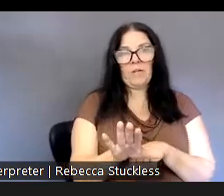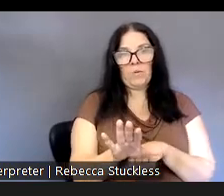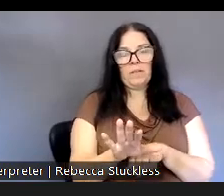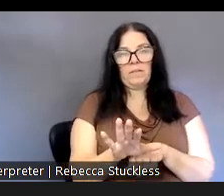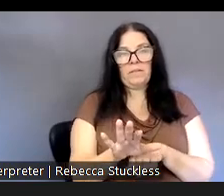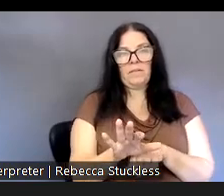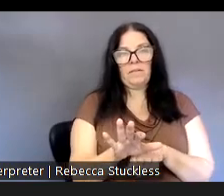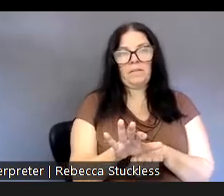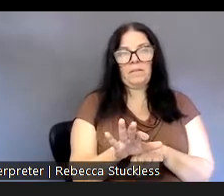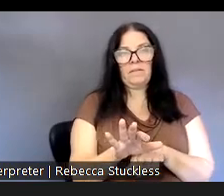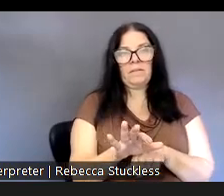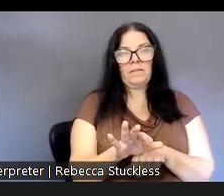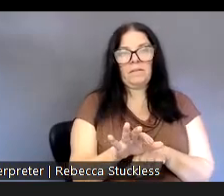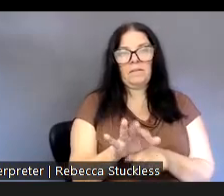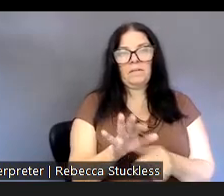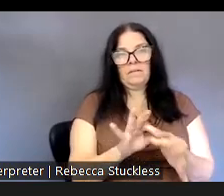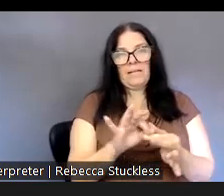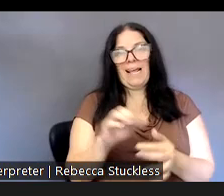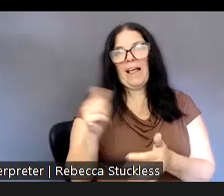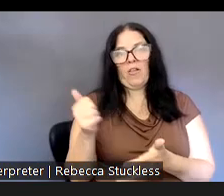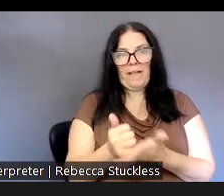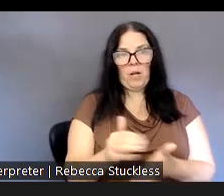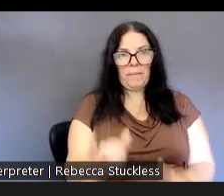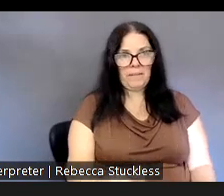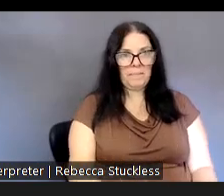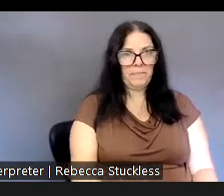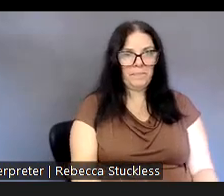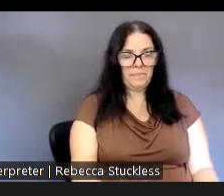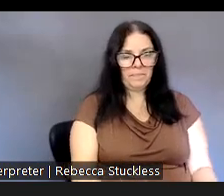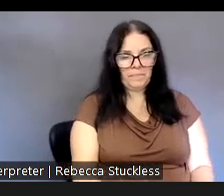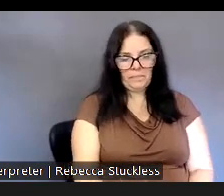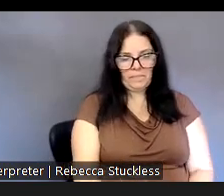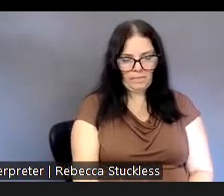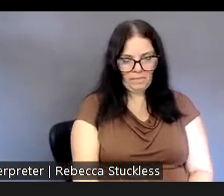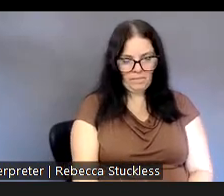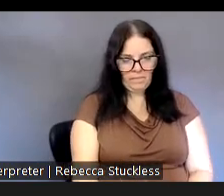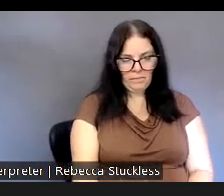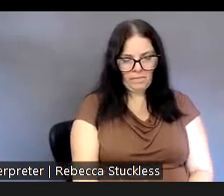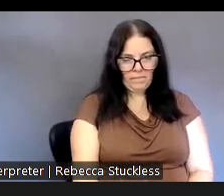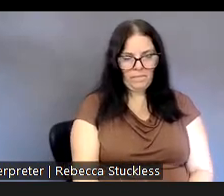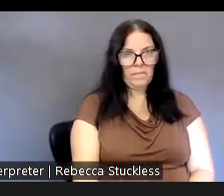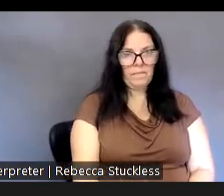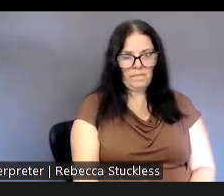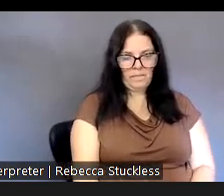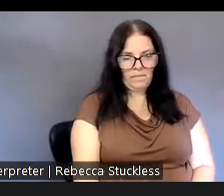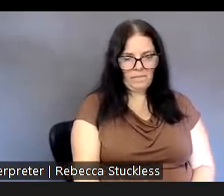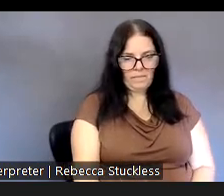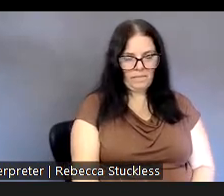in other forms of therapy as well. There are a couple of contenders for the fourth force, but